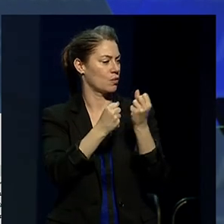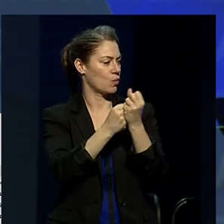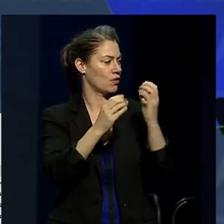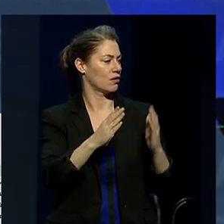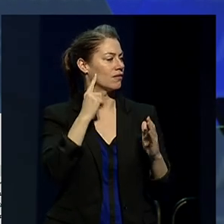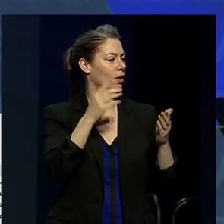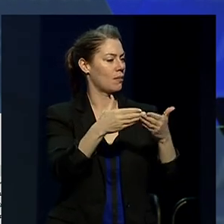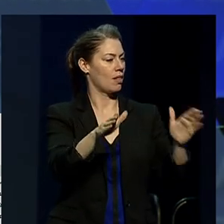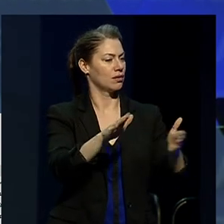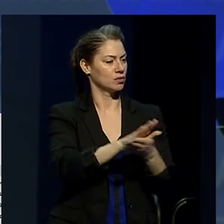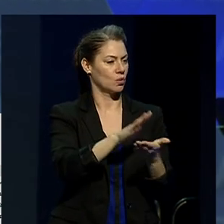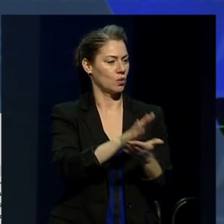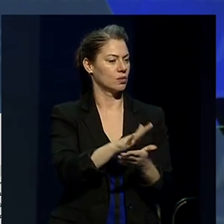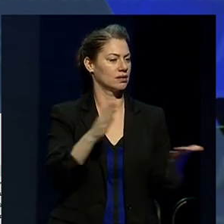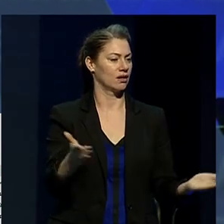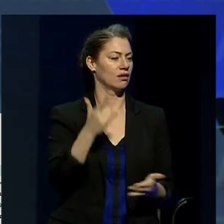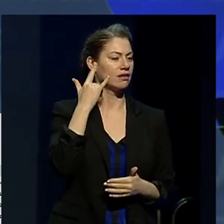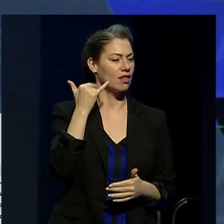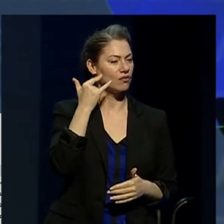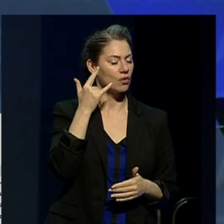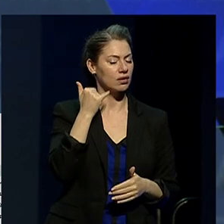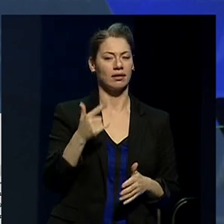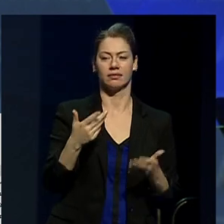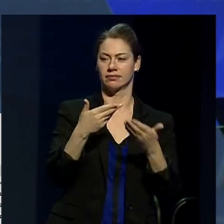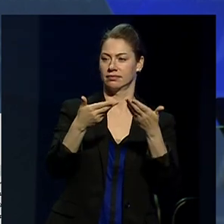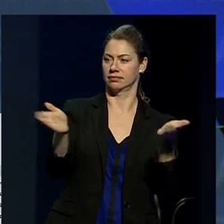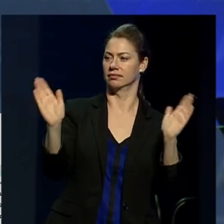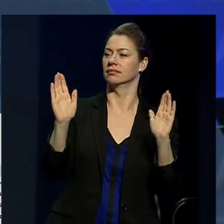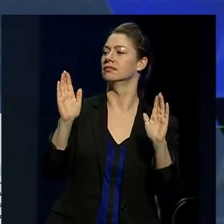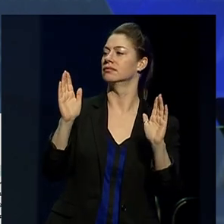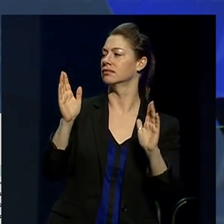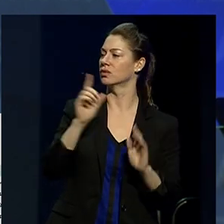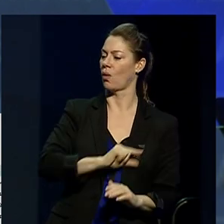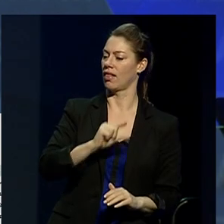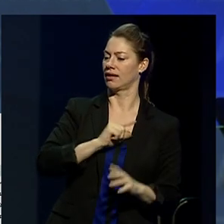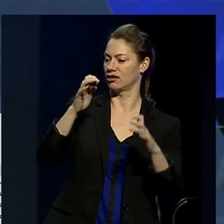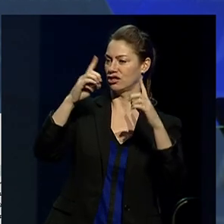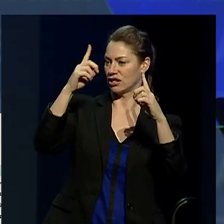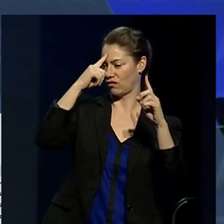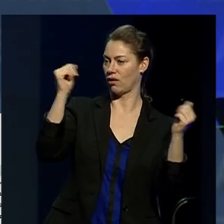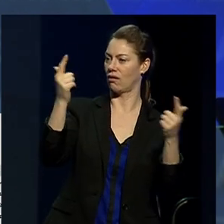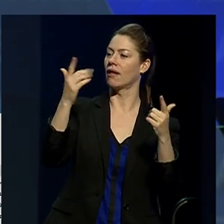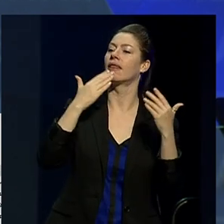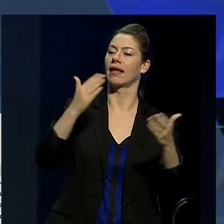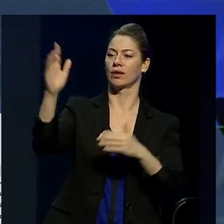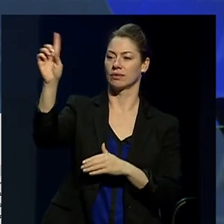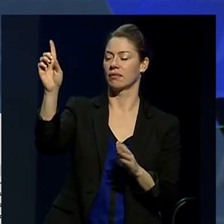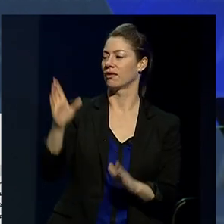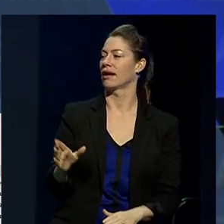public schools in California, open to all, with a quality education for all. Thank you, Democrats.